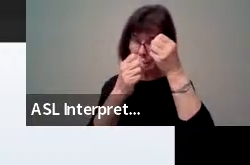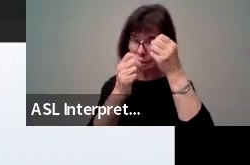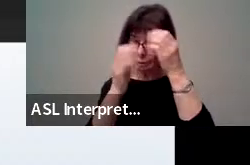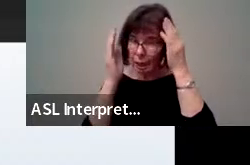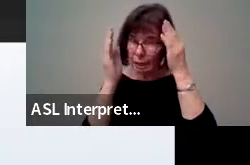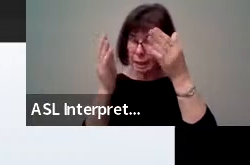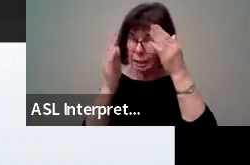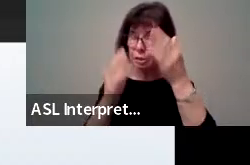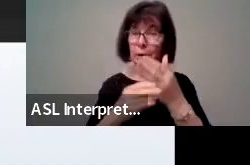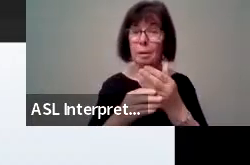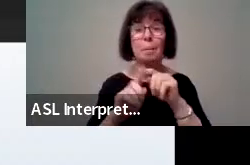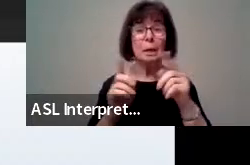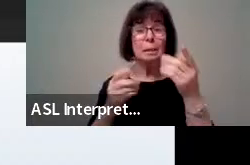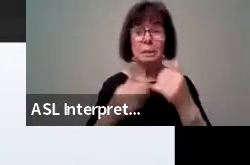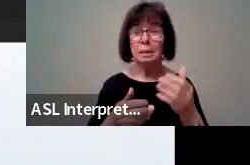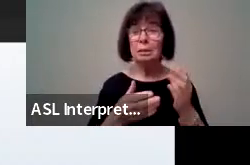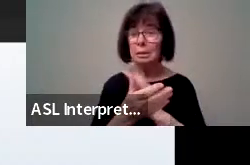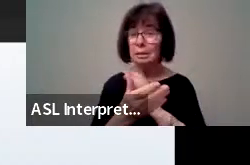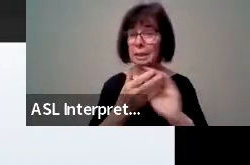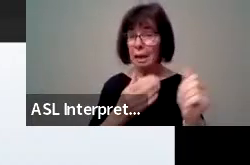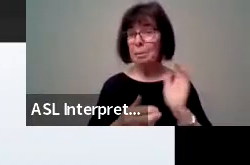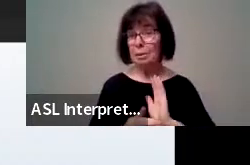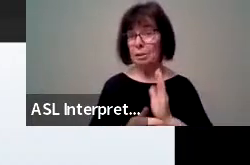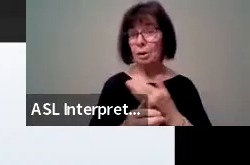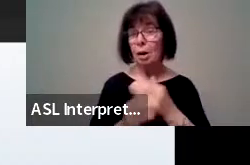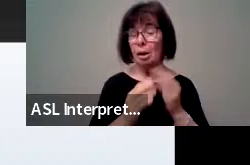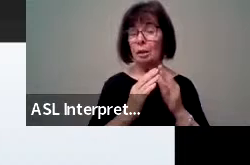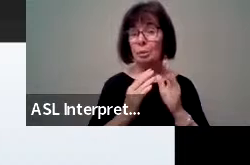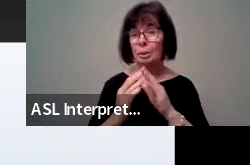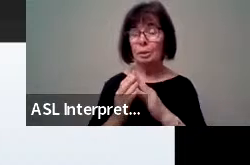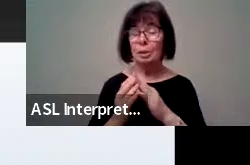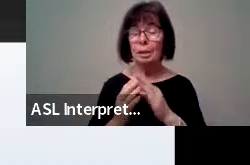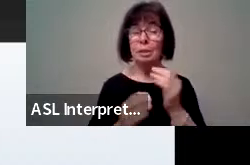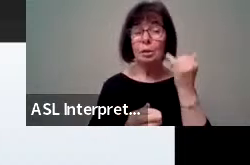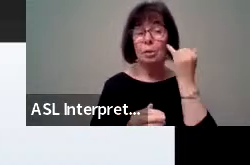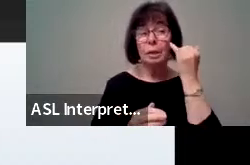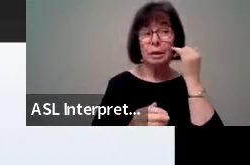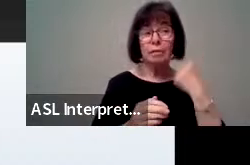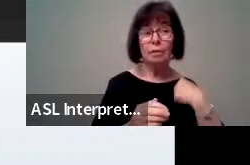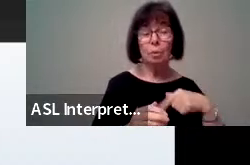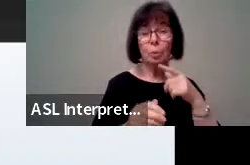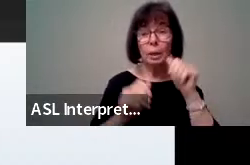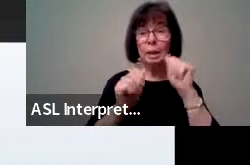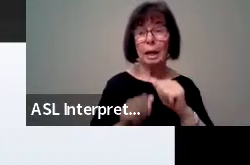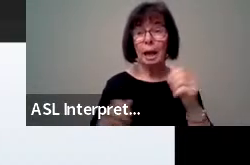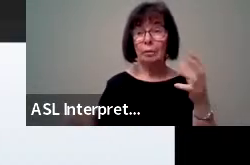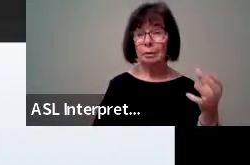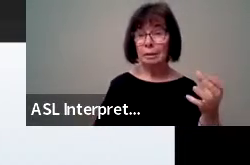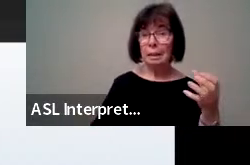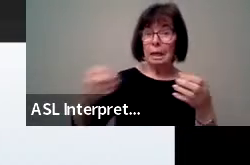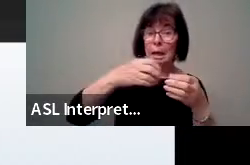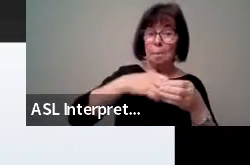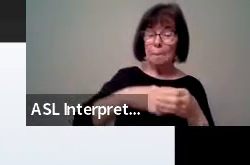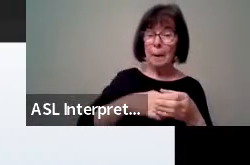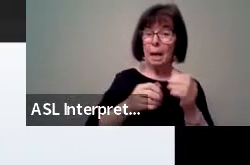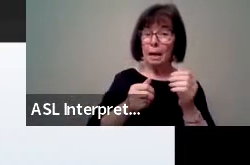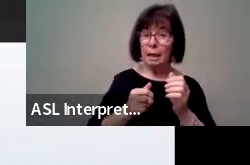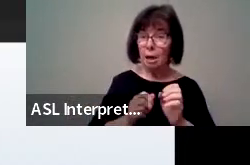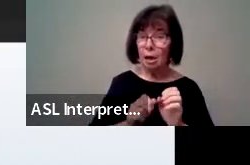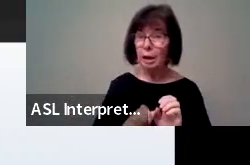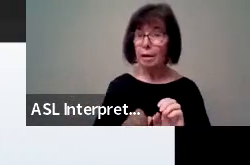detrimental to our community. And if we can combine our efforts in terms of outreach and navigation and resource,